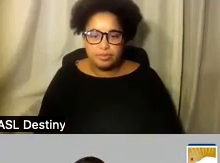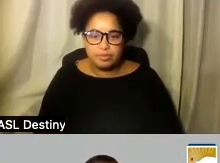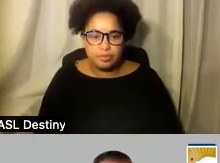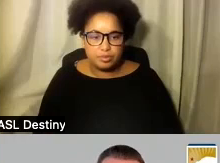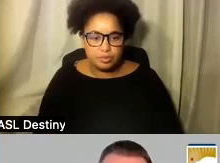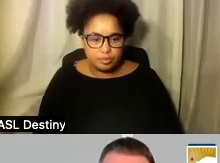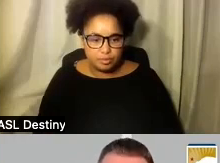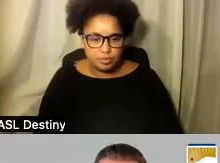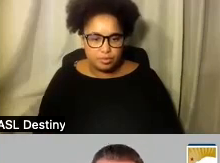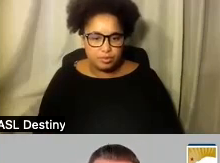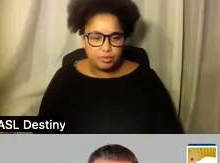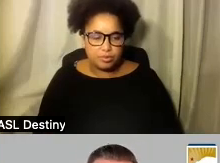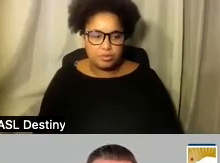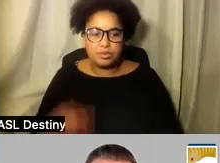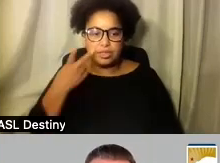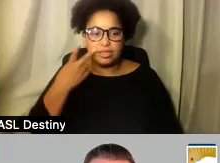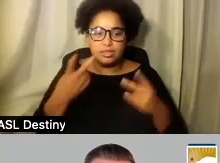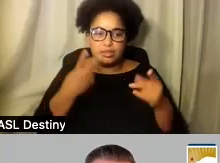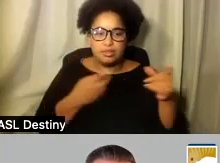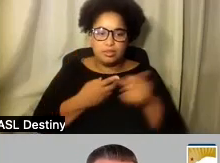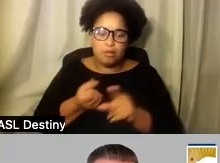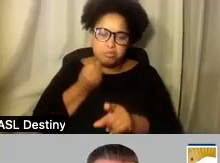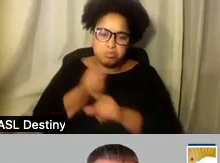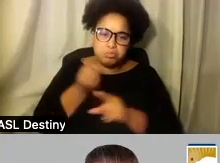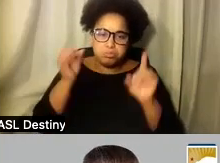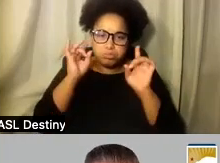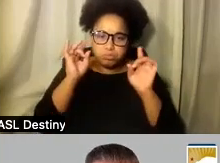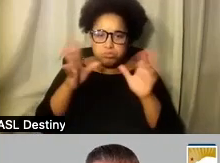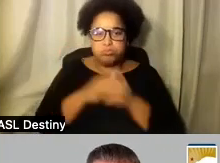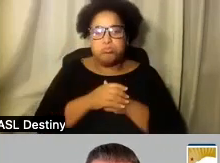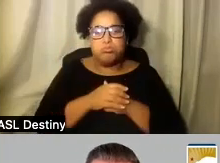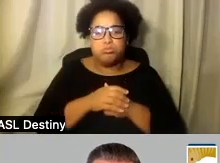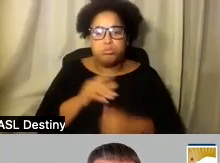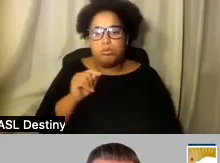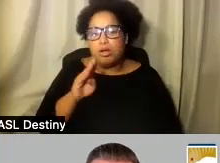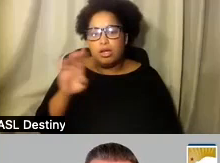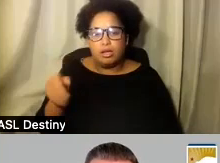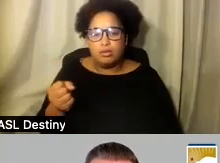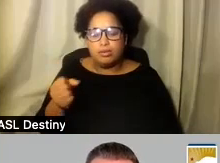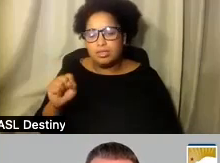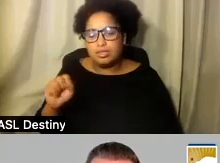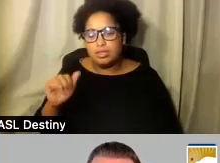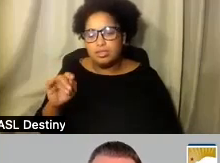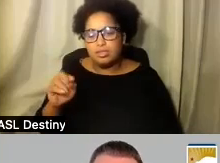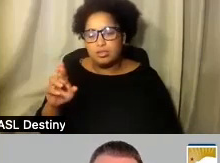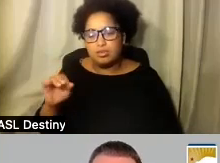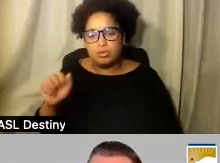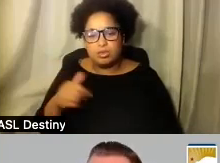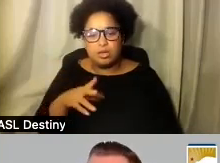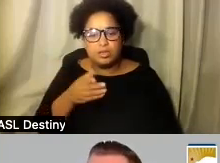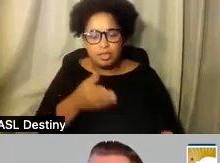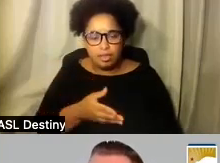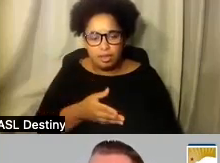but you can see just the devastation that's occurred. That Tubbs fire in Santa Rosa, I went there and I saw that. I was there